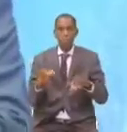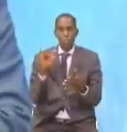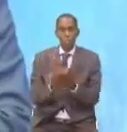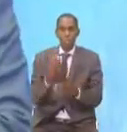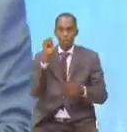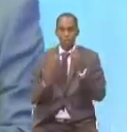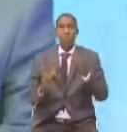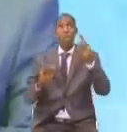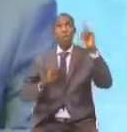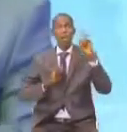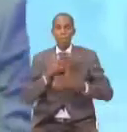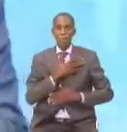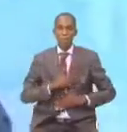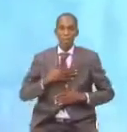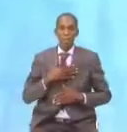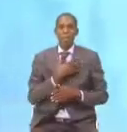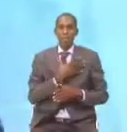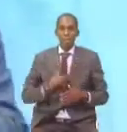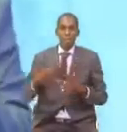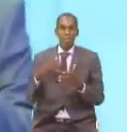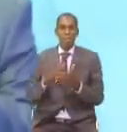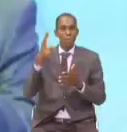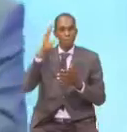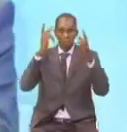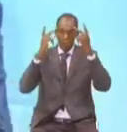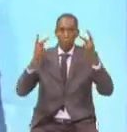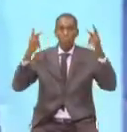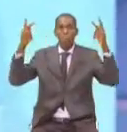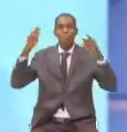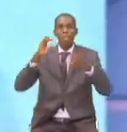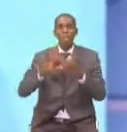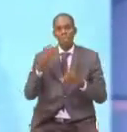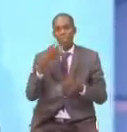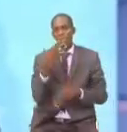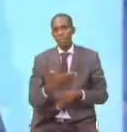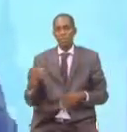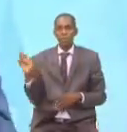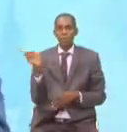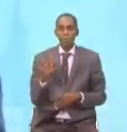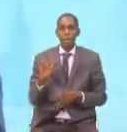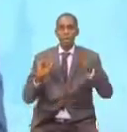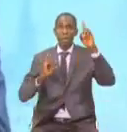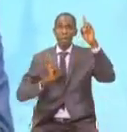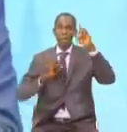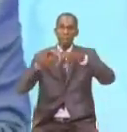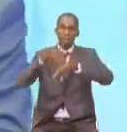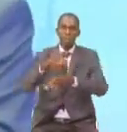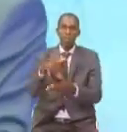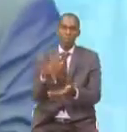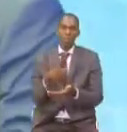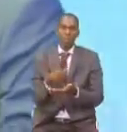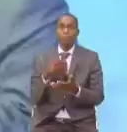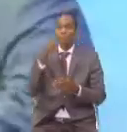I please, and it shall prosper in the thing whereto I sent it. The